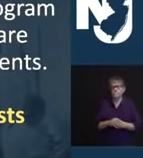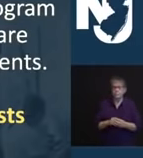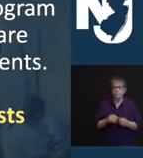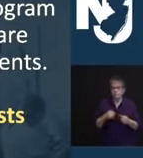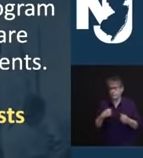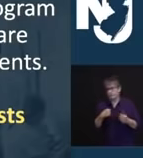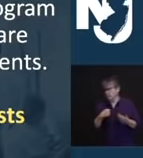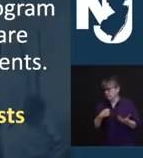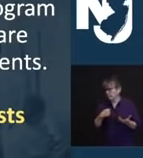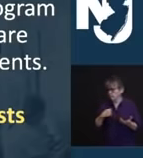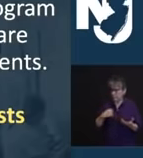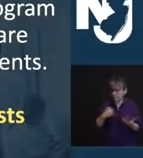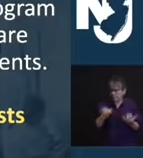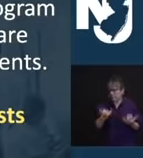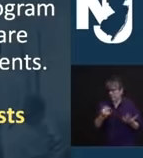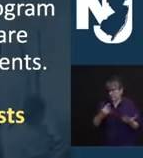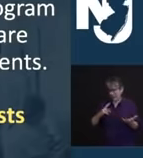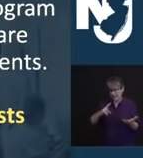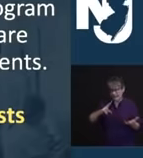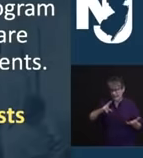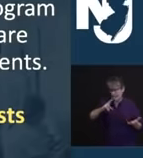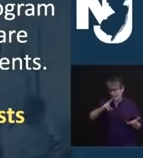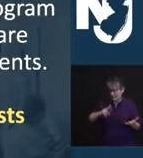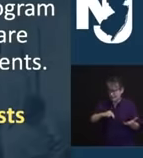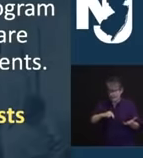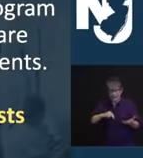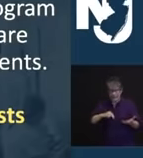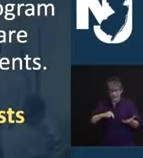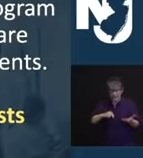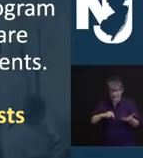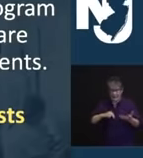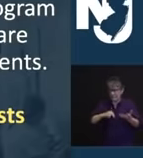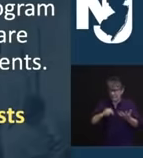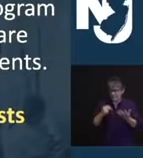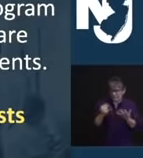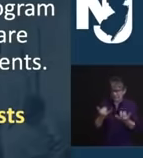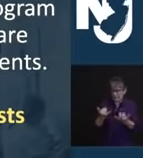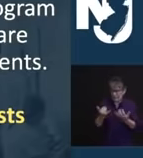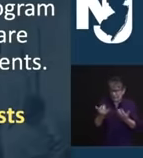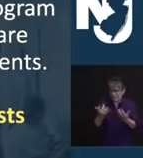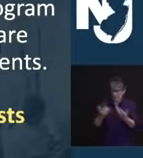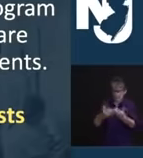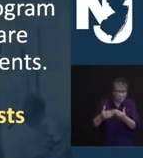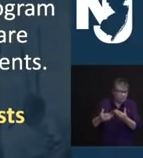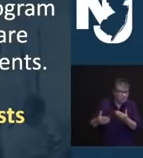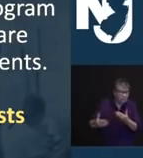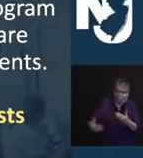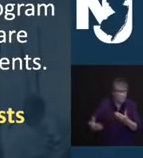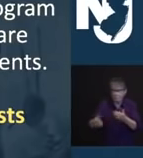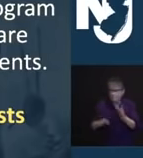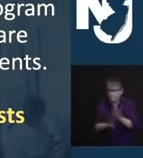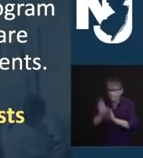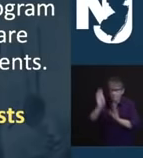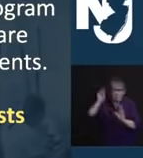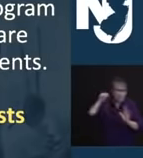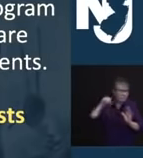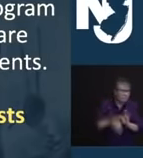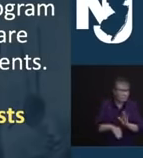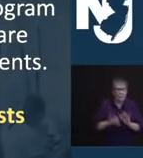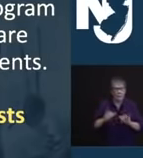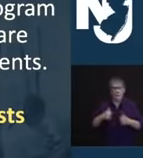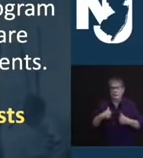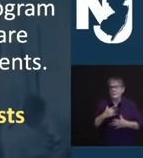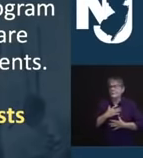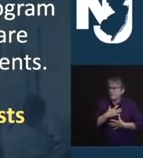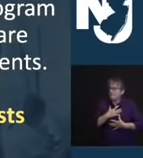of our long-term care facilities is a paramount concern. I know Ed will have some more color to add to this